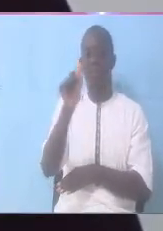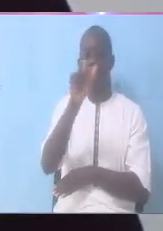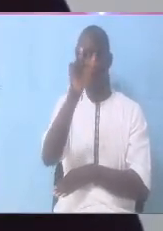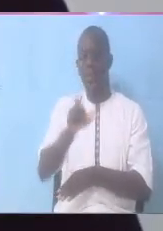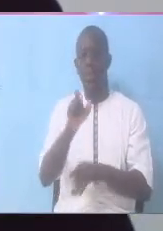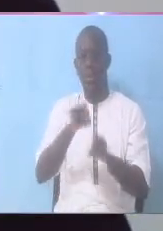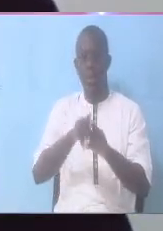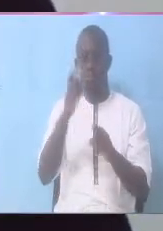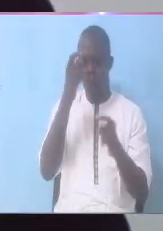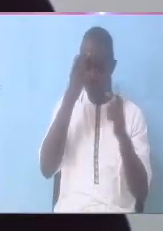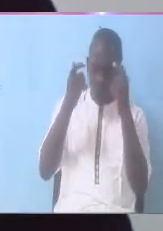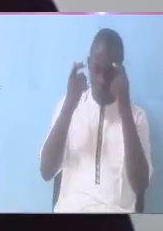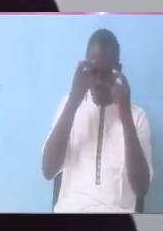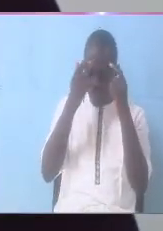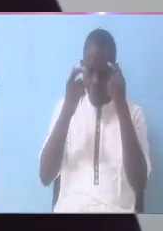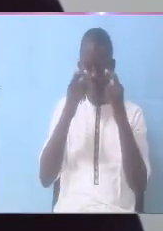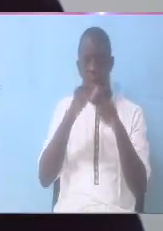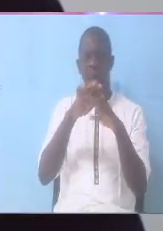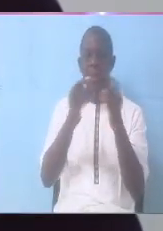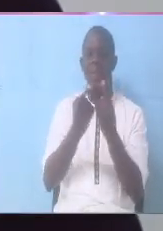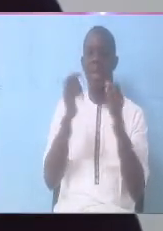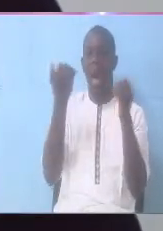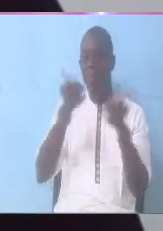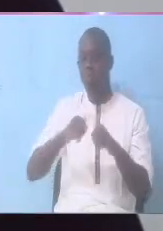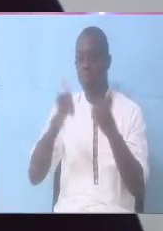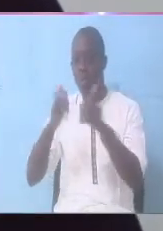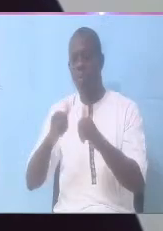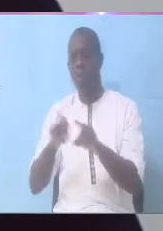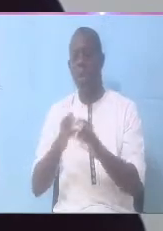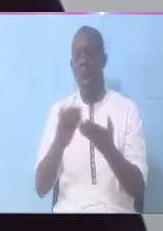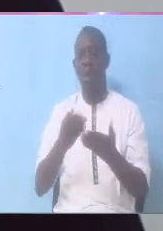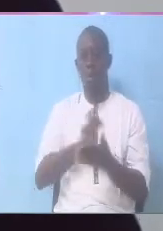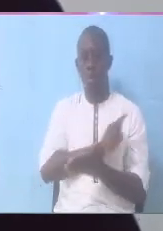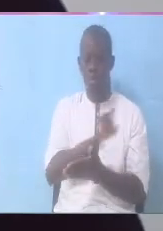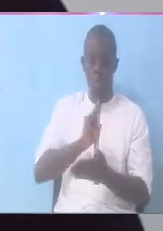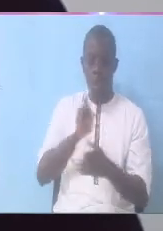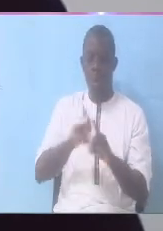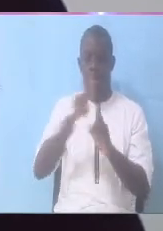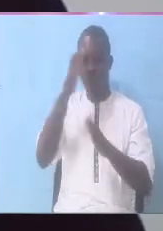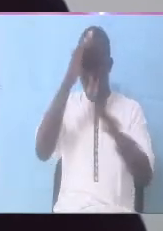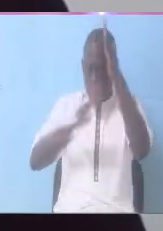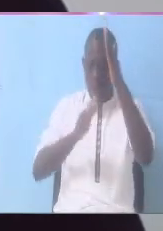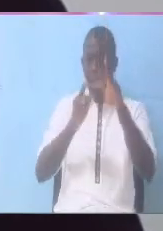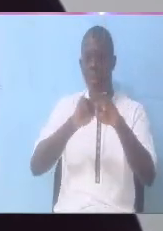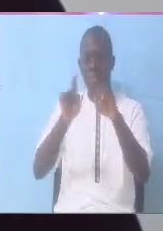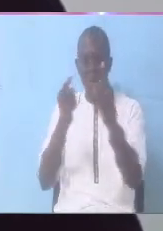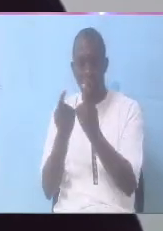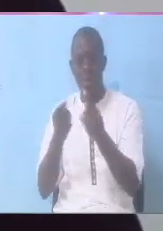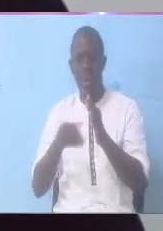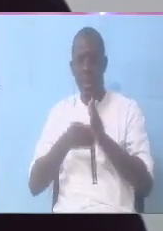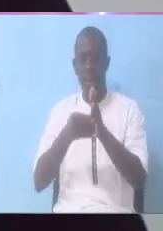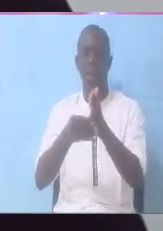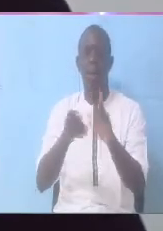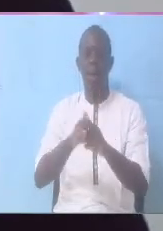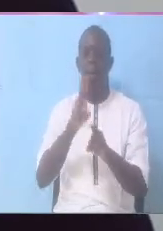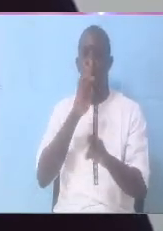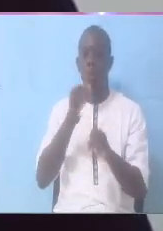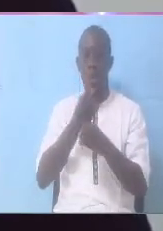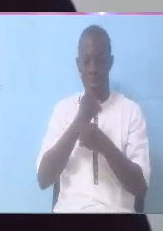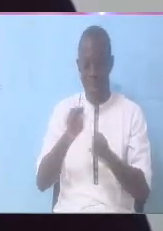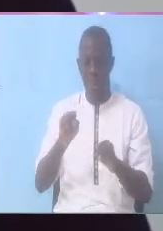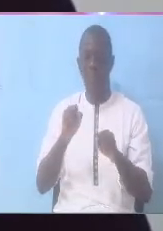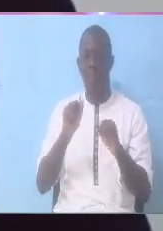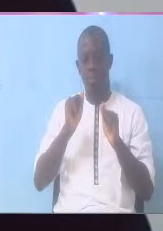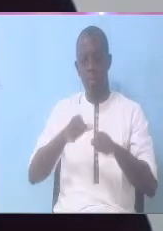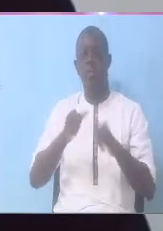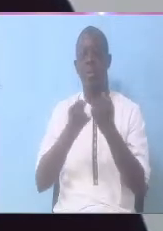bits, and I said, listen, why do we have this Mauritanian here? We are soldiers, we are commandos, we're going, those who will die, those who will survive. I said,